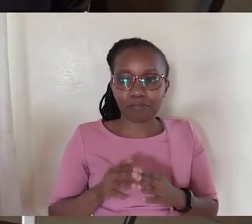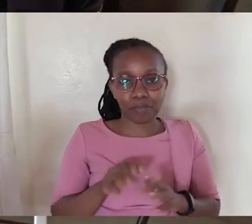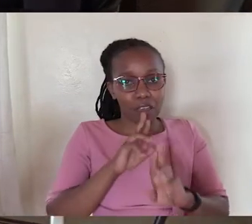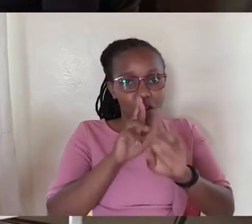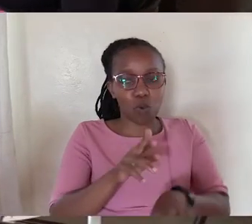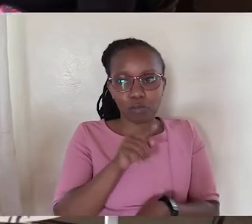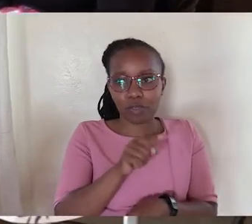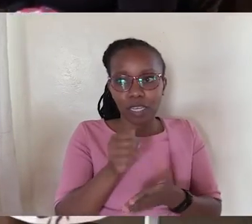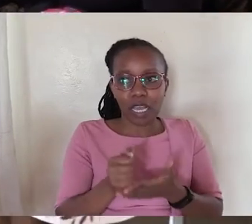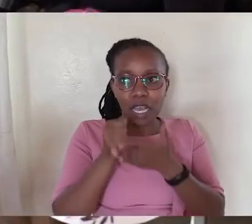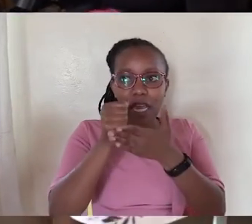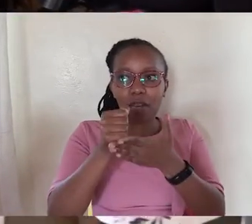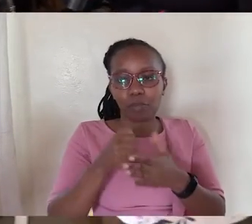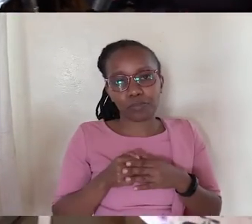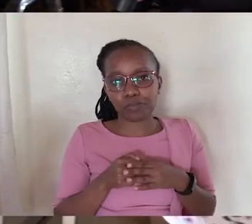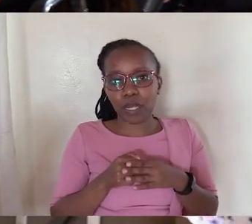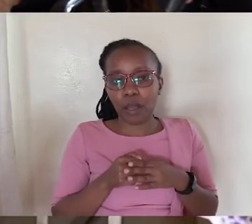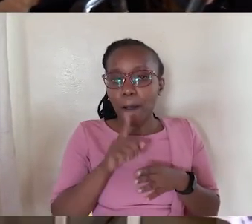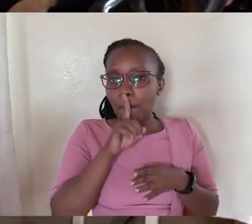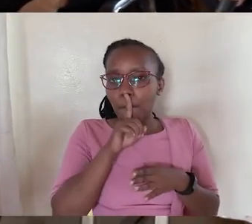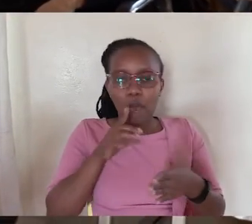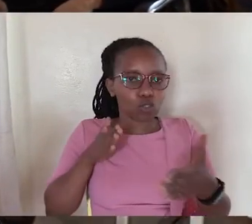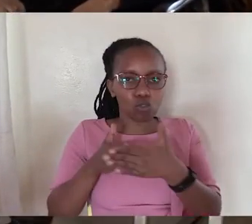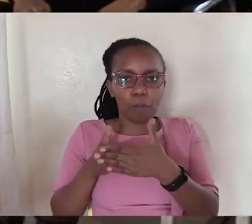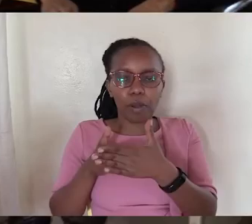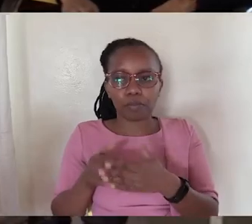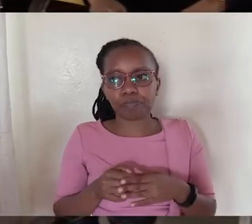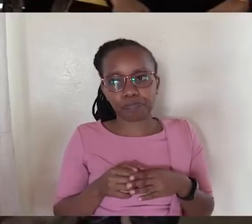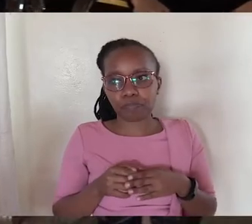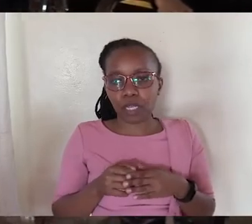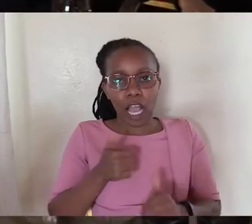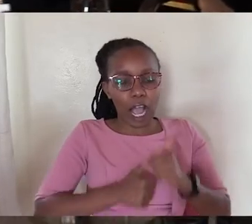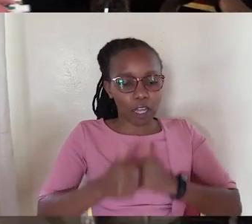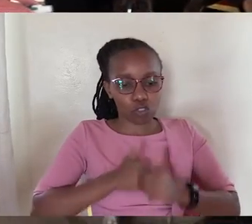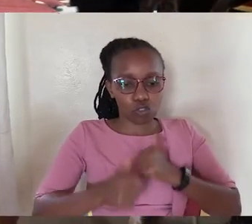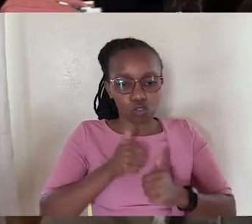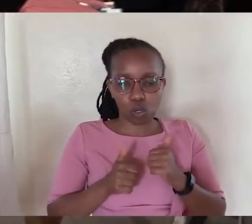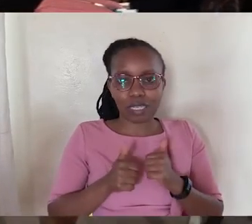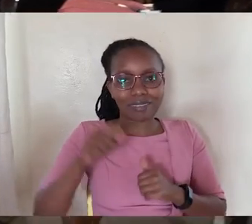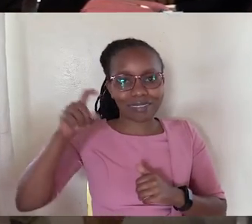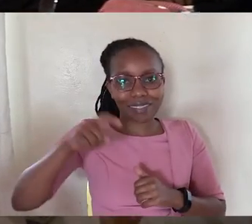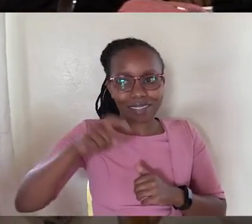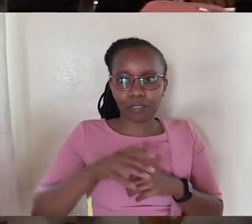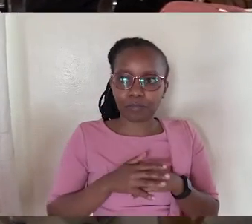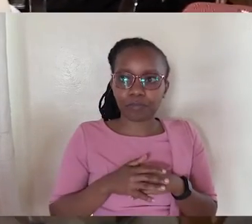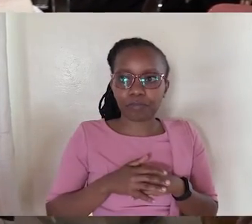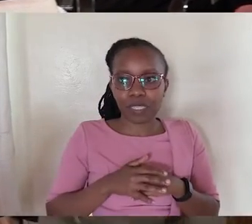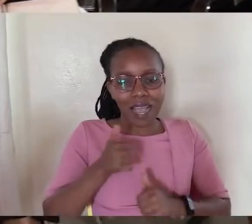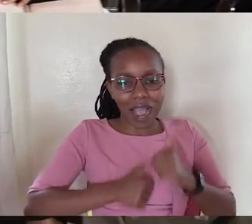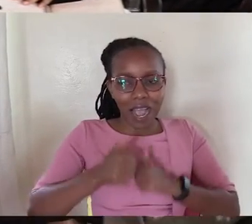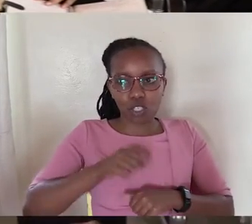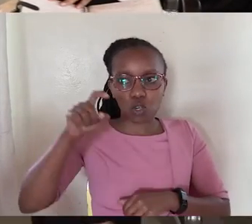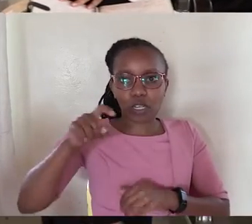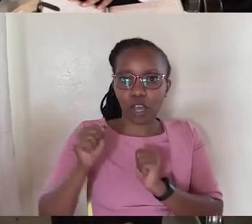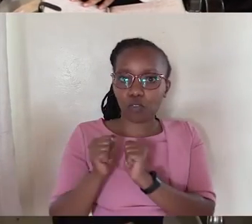report will help to break the silence on sexual violence. It will generate the action needed, and beyond this, that the need for action of the